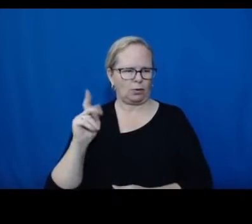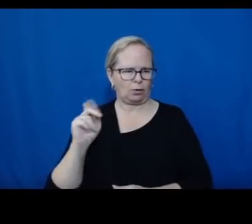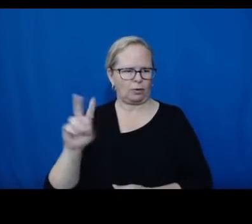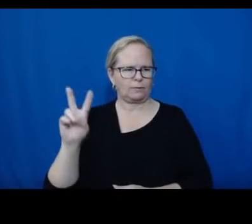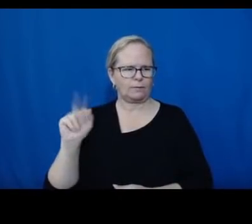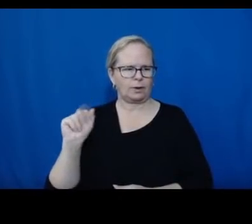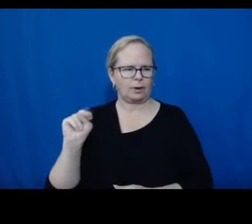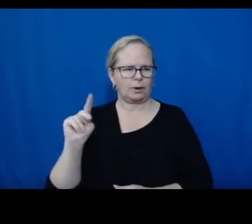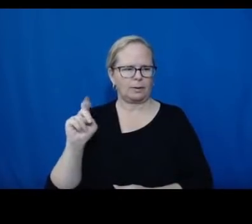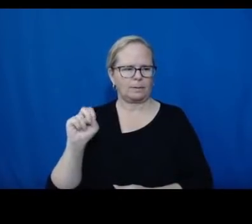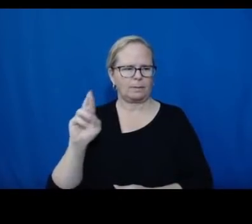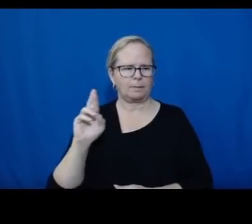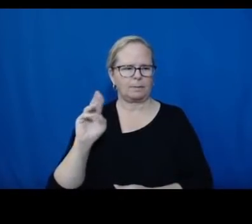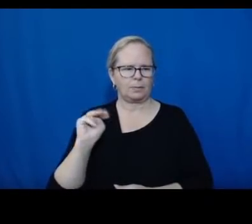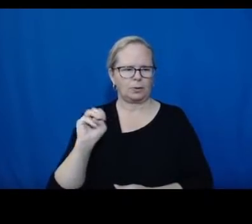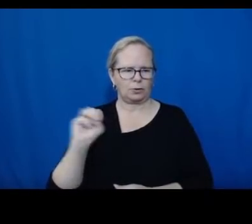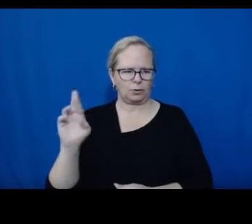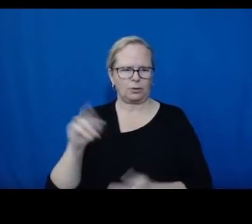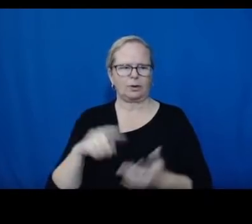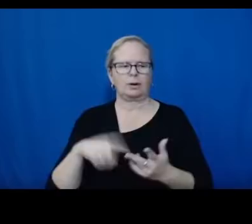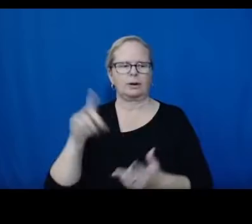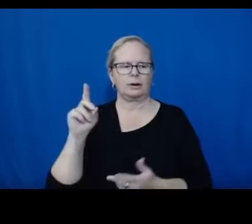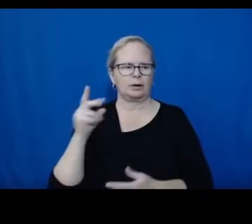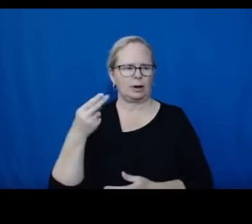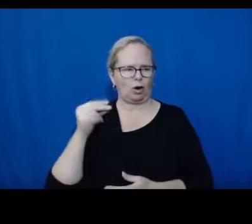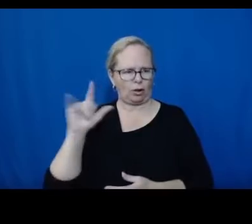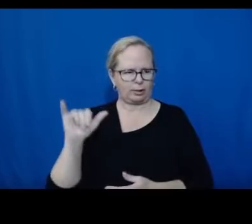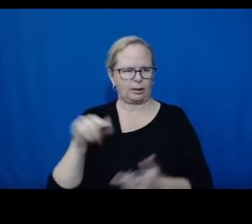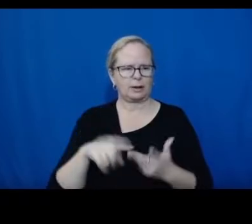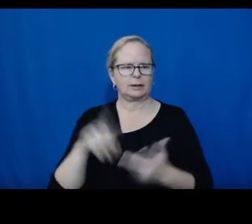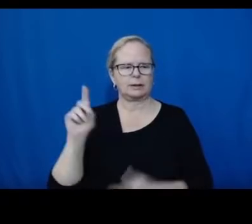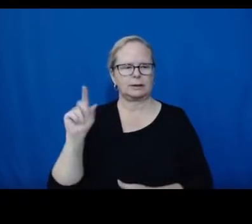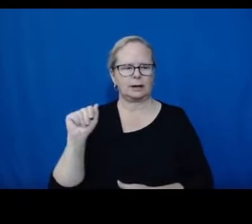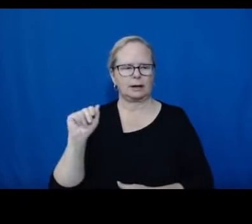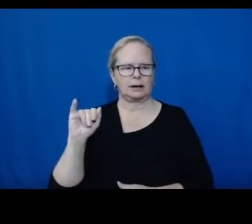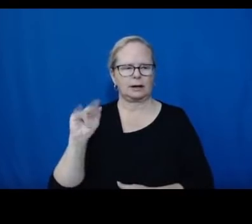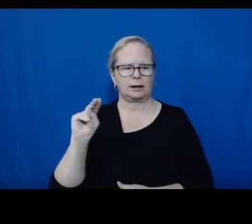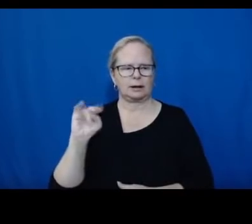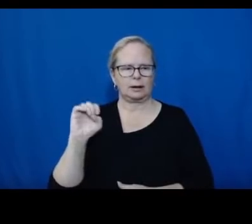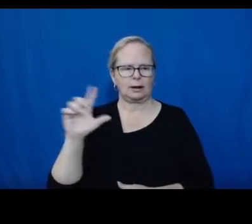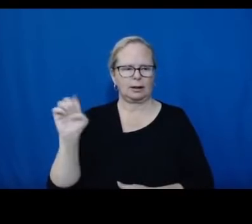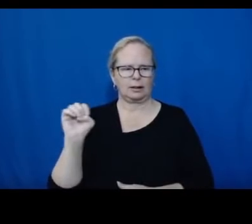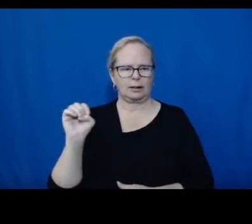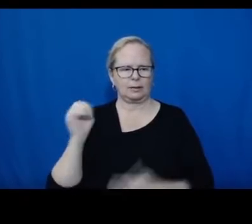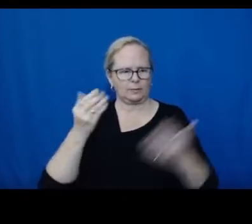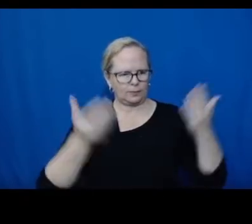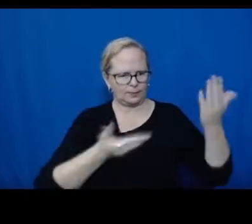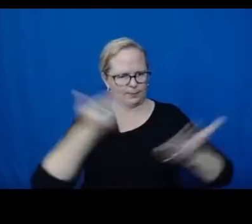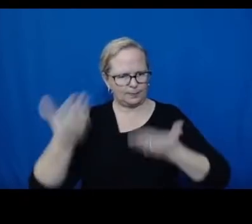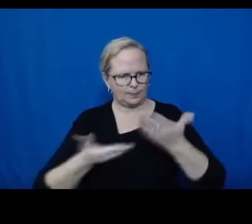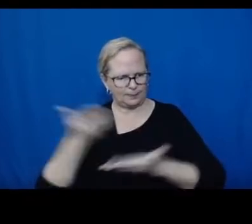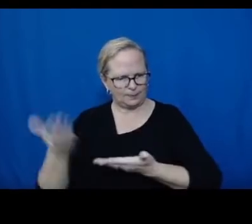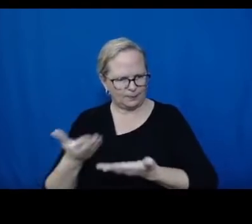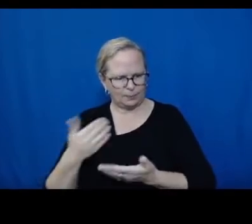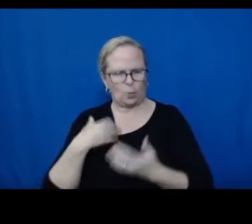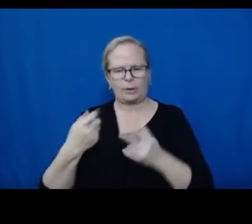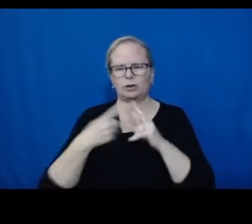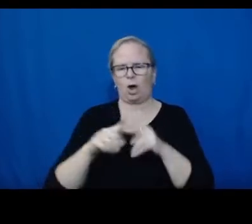ask you all to introduce yourself since it's the first time you've been with us. Maybe we could start with